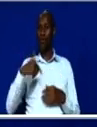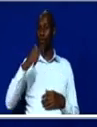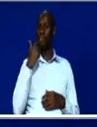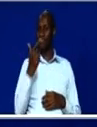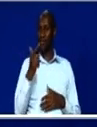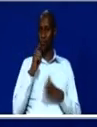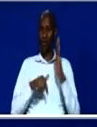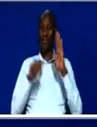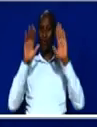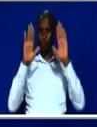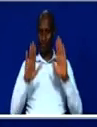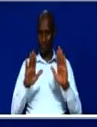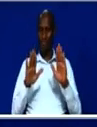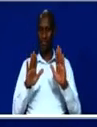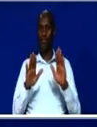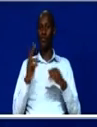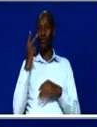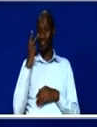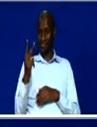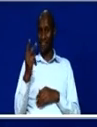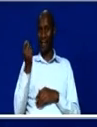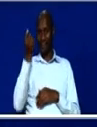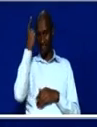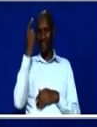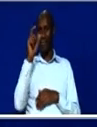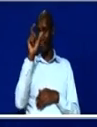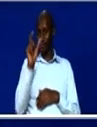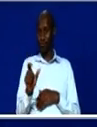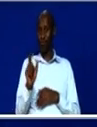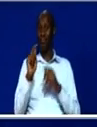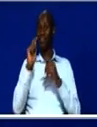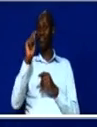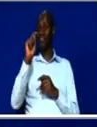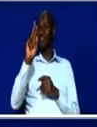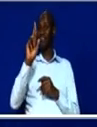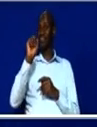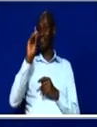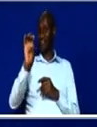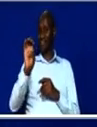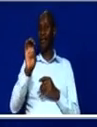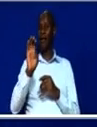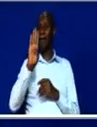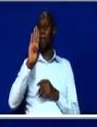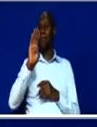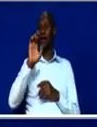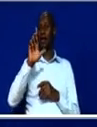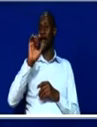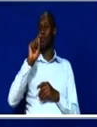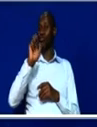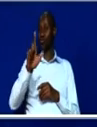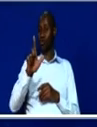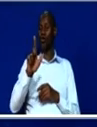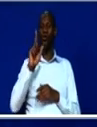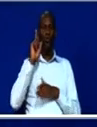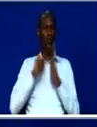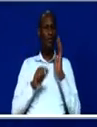it is important so that we can be able to understand regional trade, bilateral trade. We must be able to understand